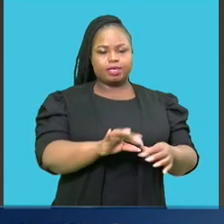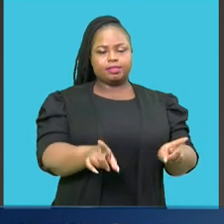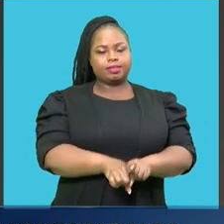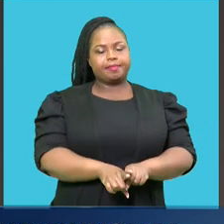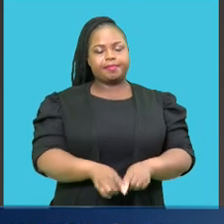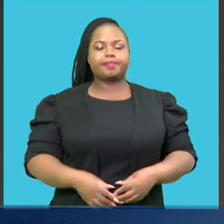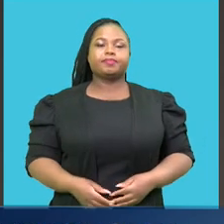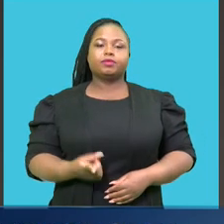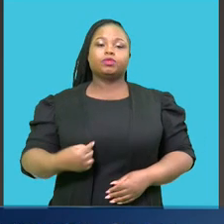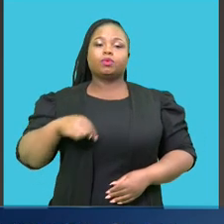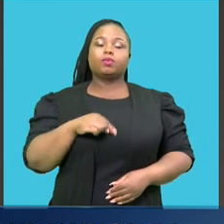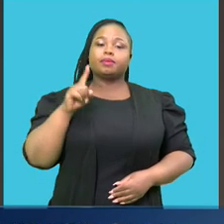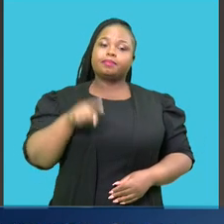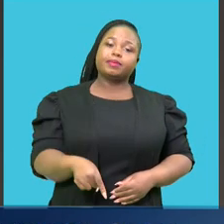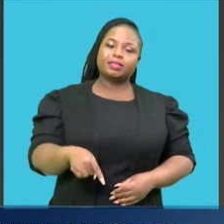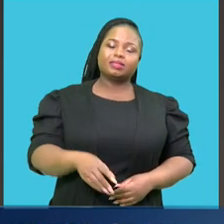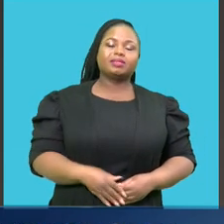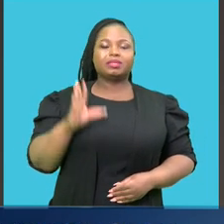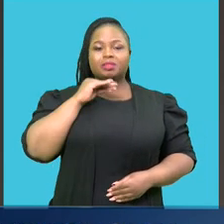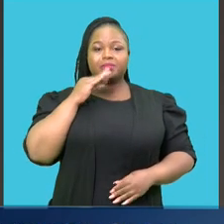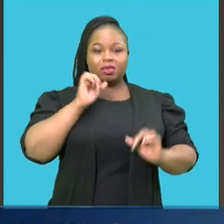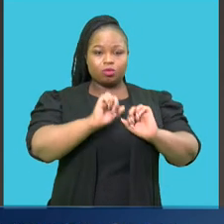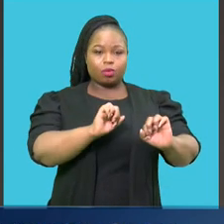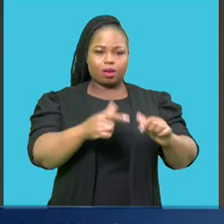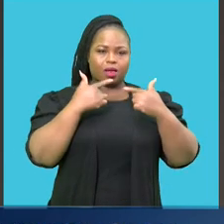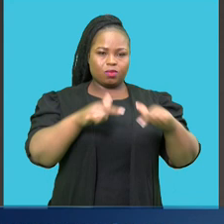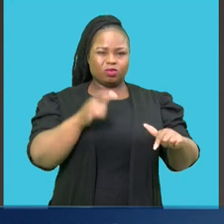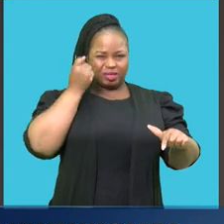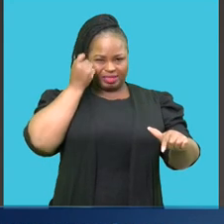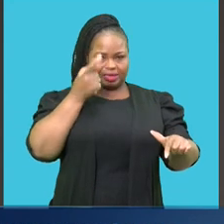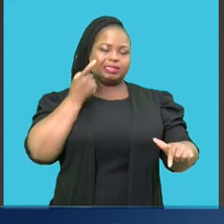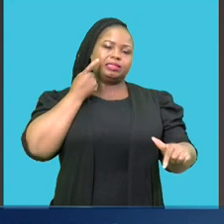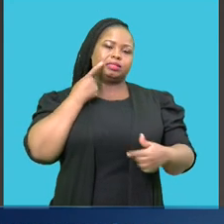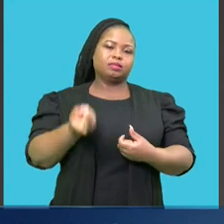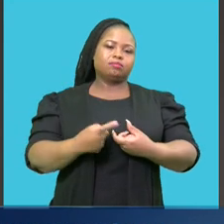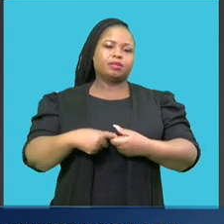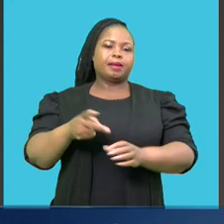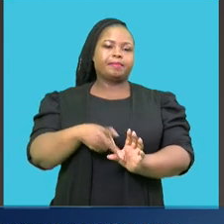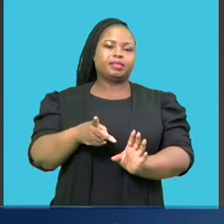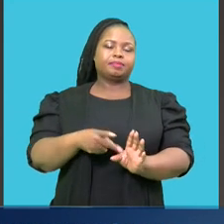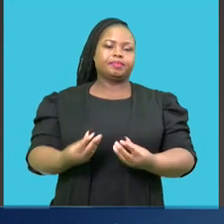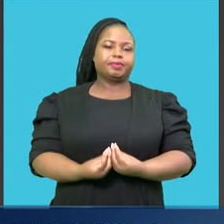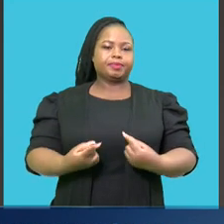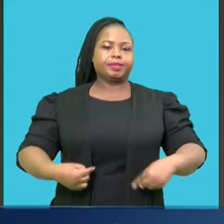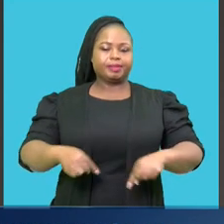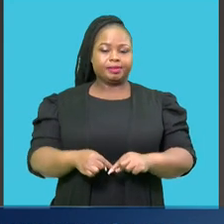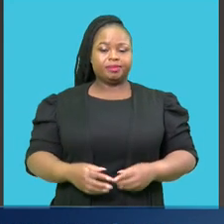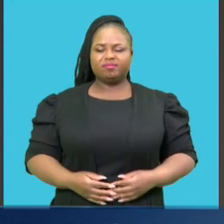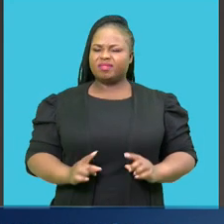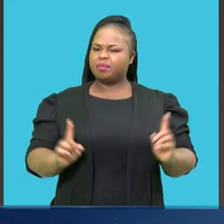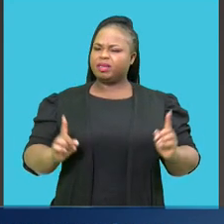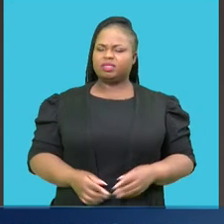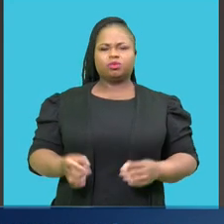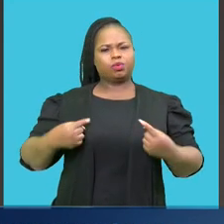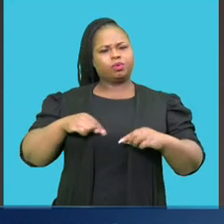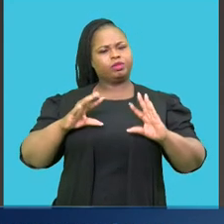We need to speak their language for them to participate back with us But why should we